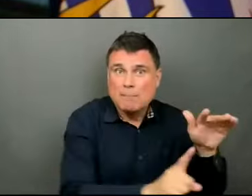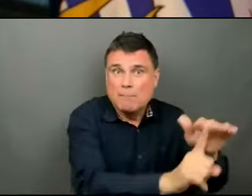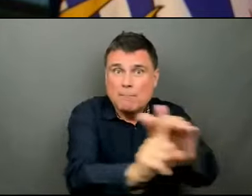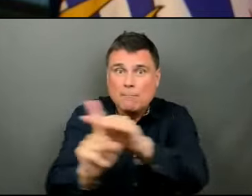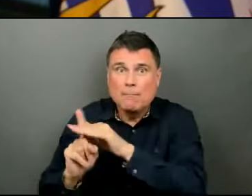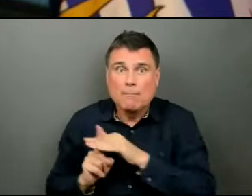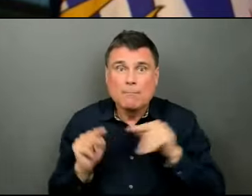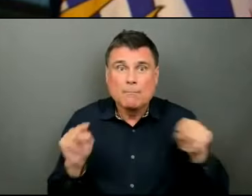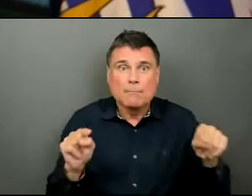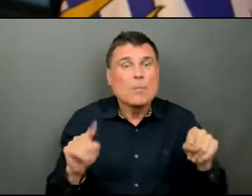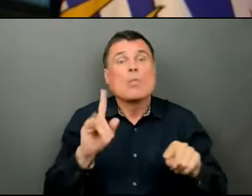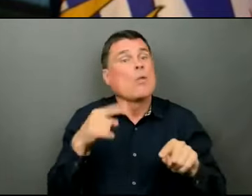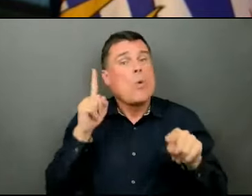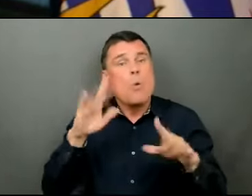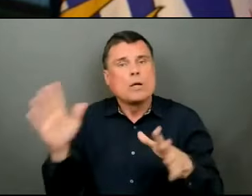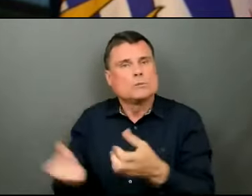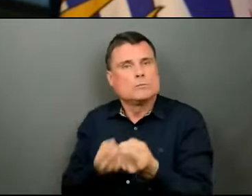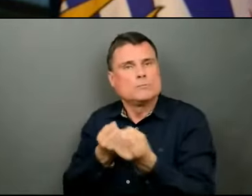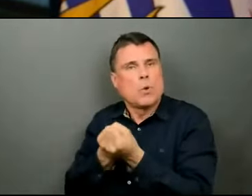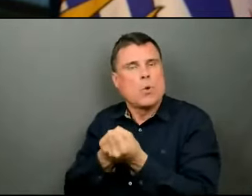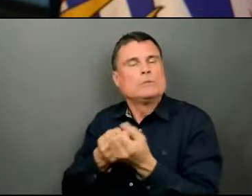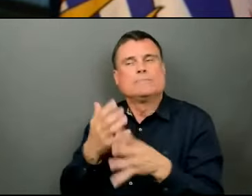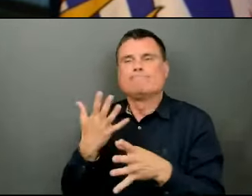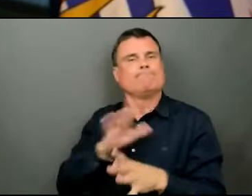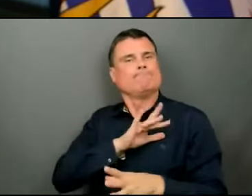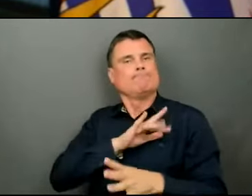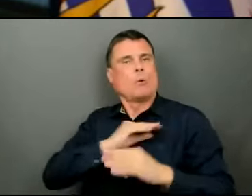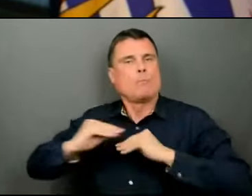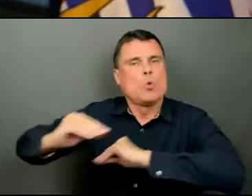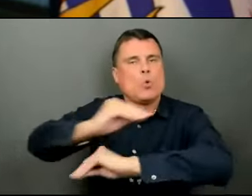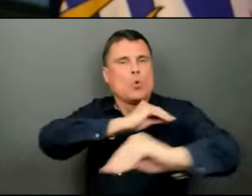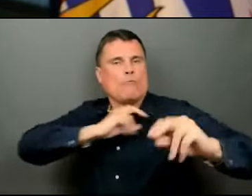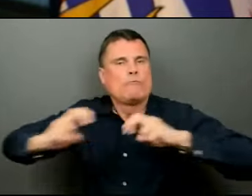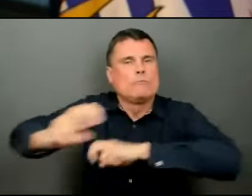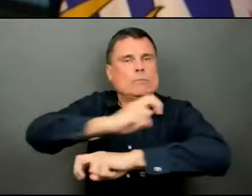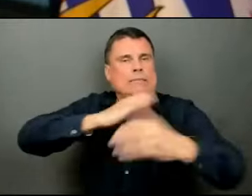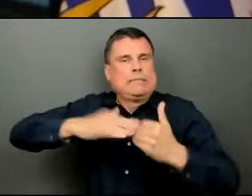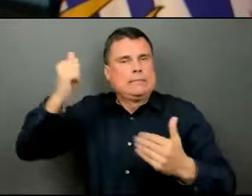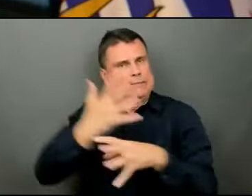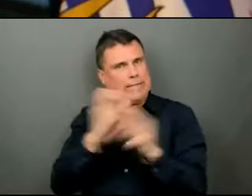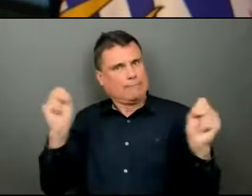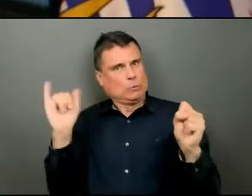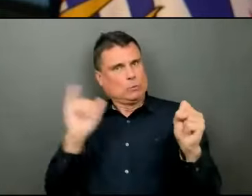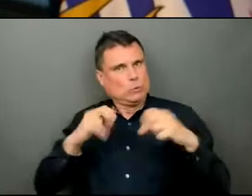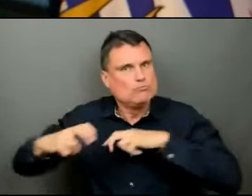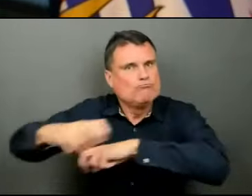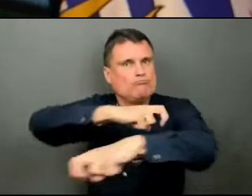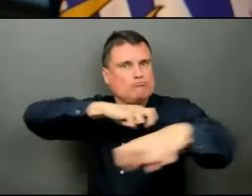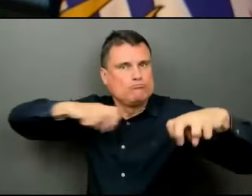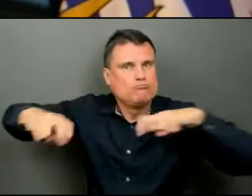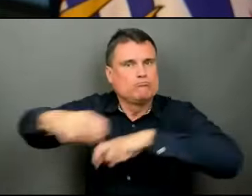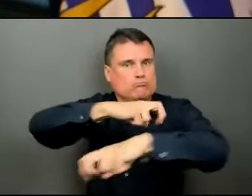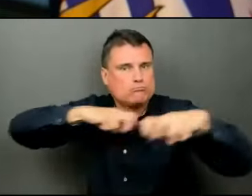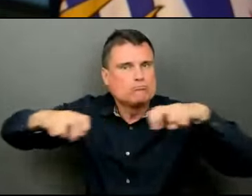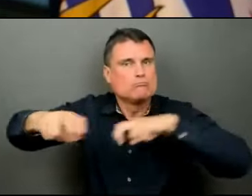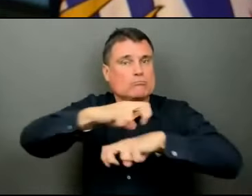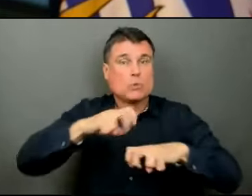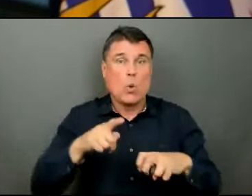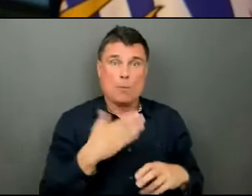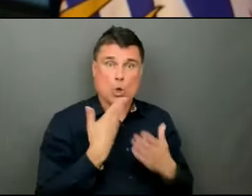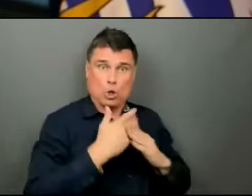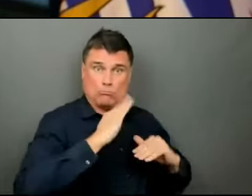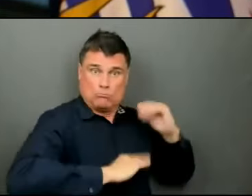goods across British Columbia. And we know that investing in transportation networks creates good-paying jobs during construction. It